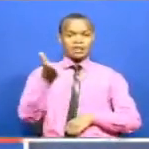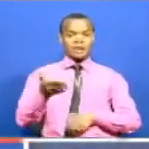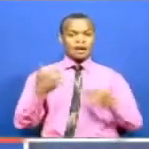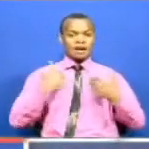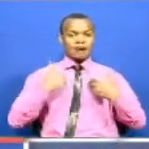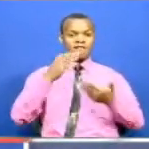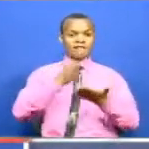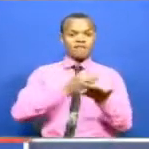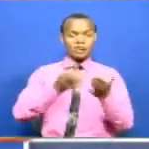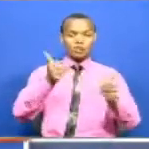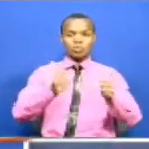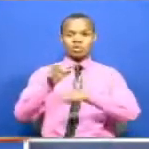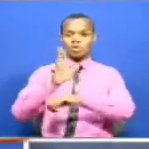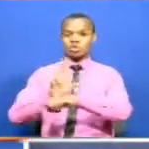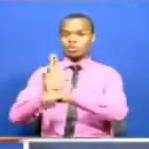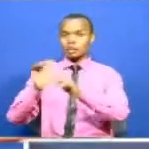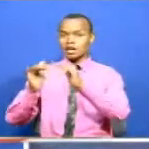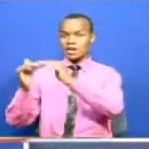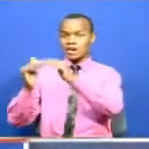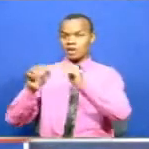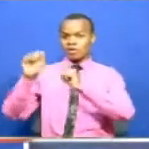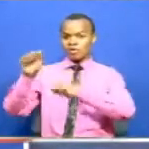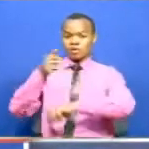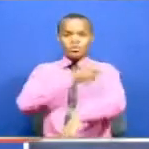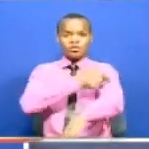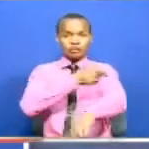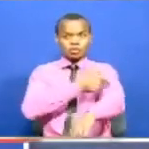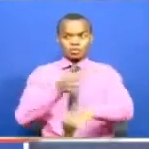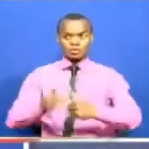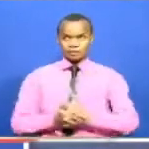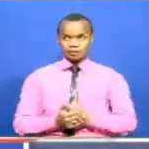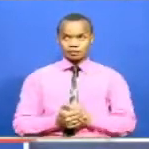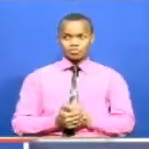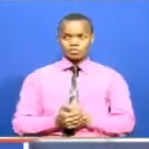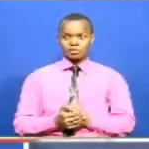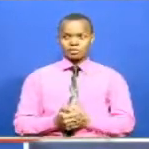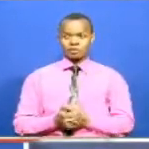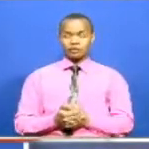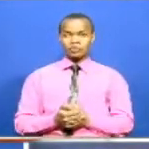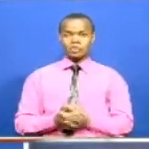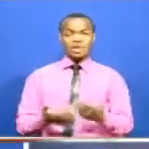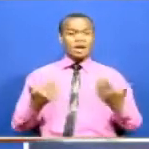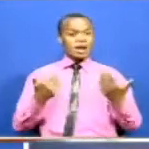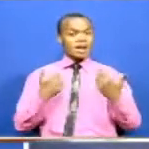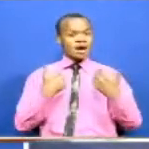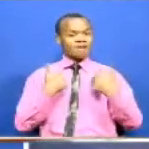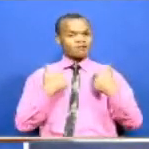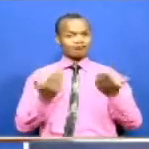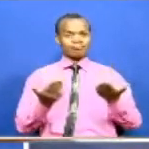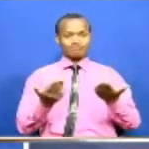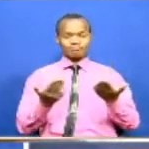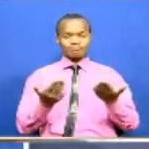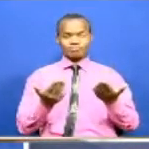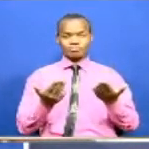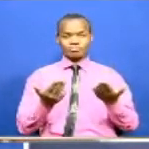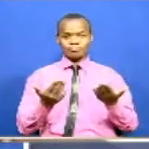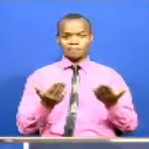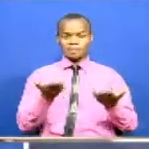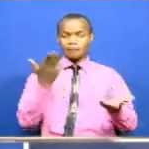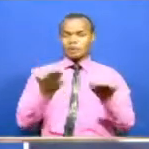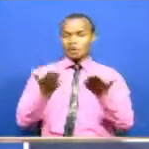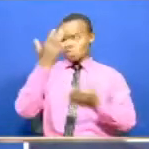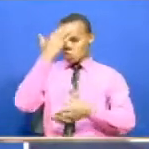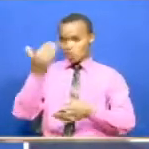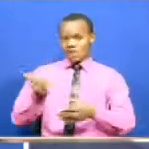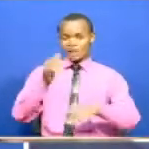go to level 5 hospitals. This is a level 5 hospital. Therefore, there is absolutely no reason why it's not receiving those particular funds.